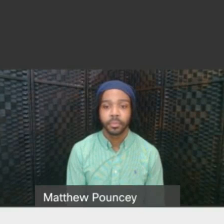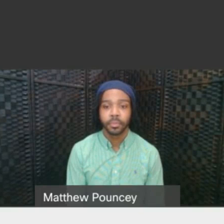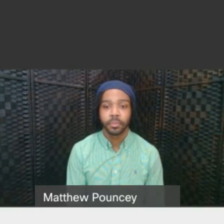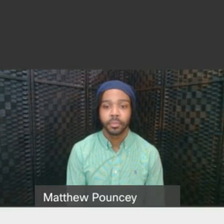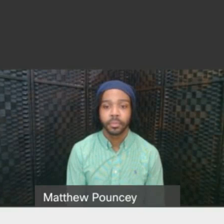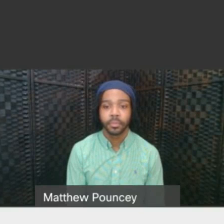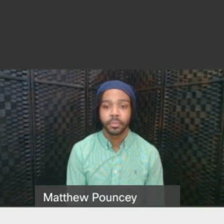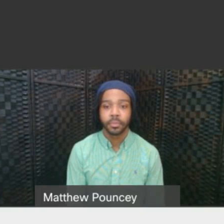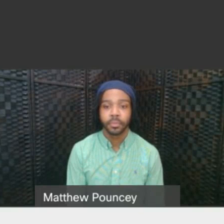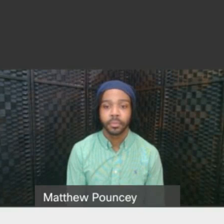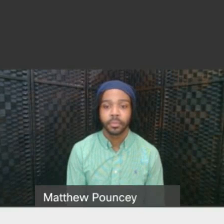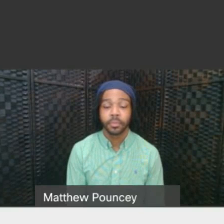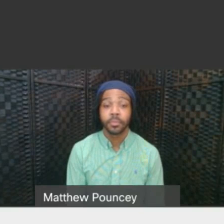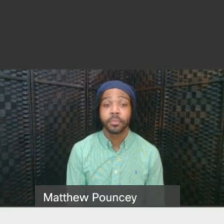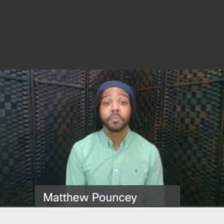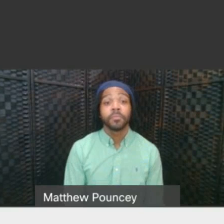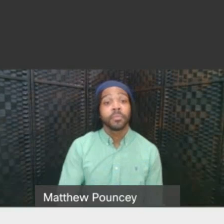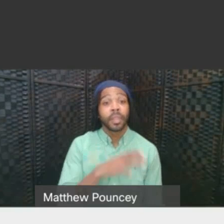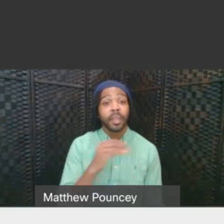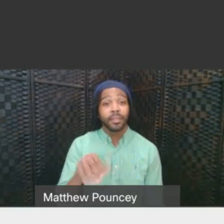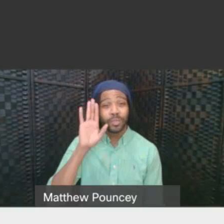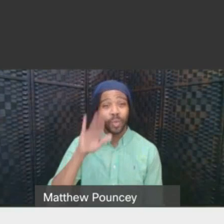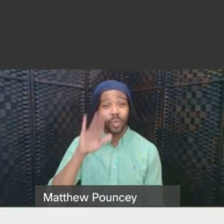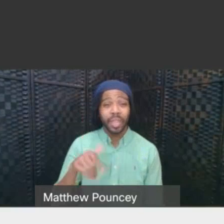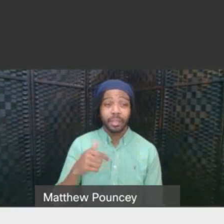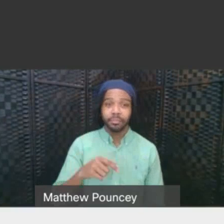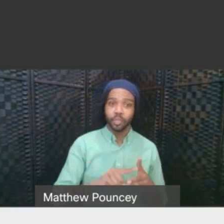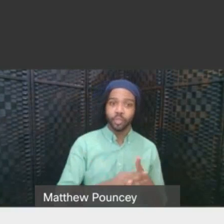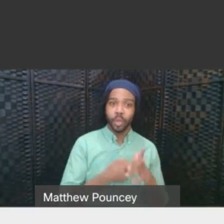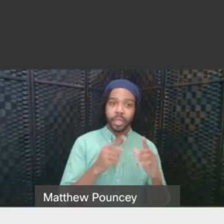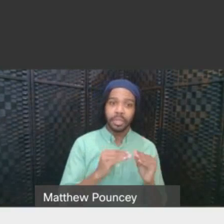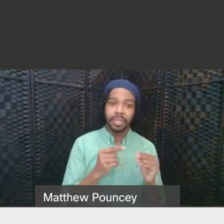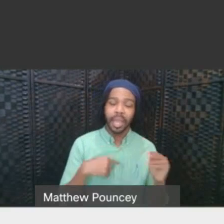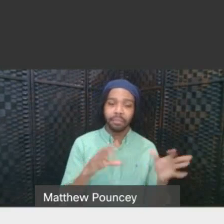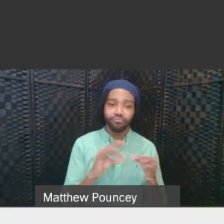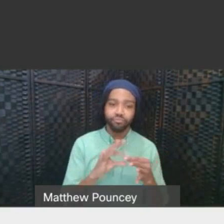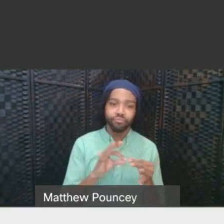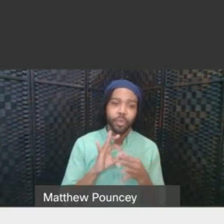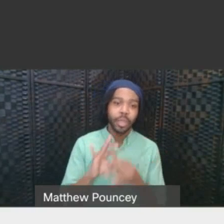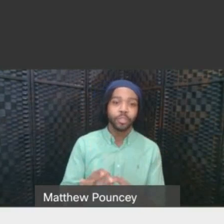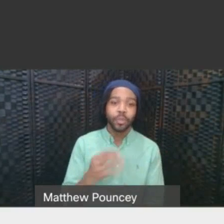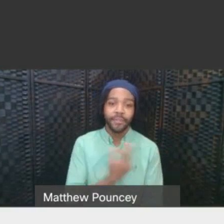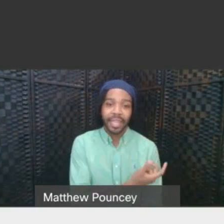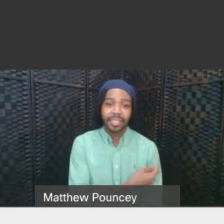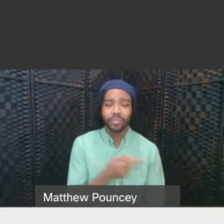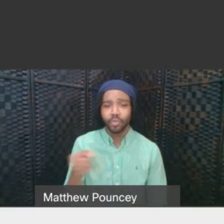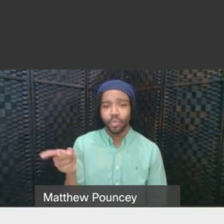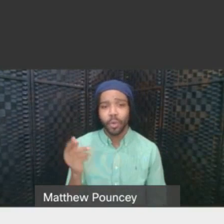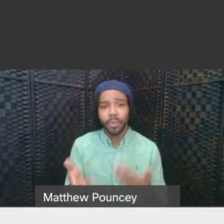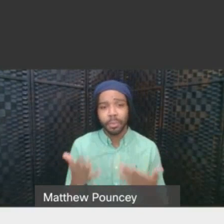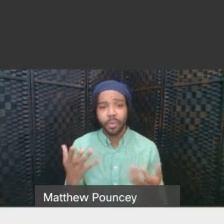And I mean, the thing I said at the beginning regarding vaccines too, people may want to consult their healthcare